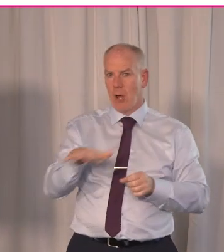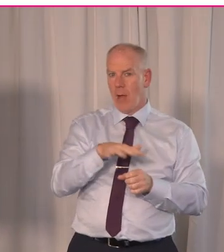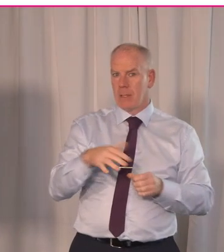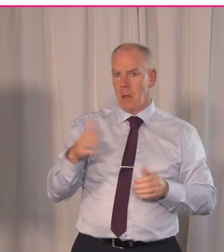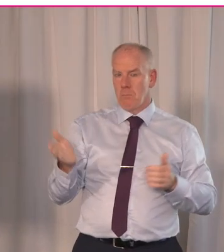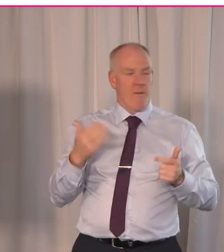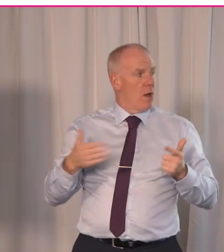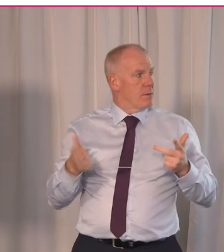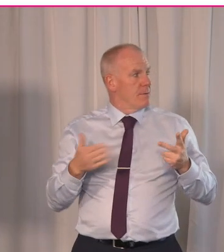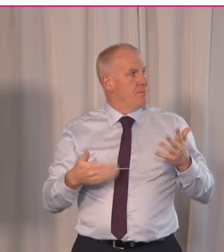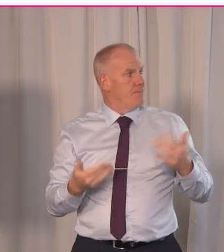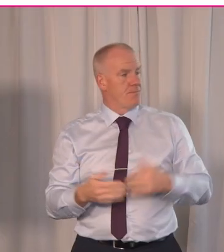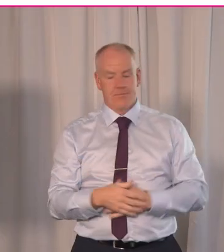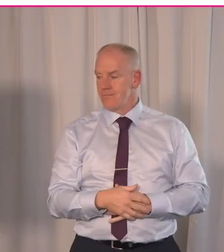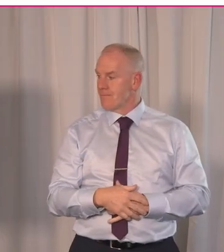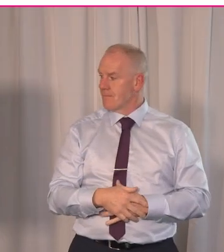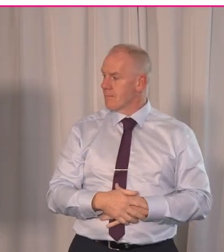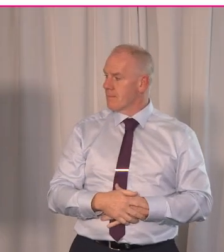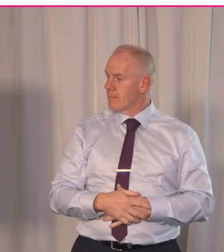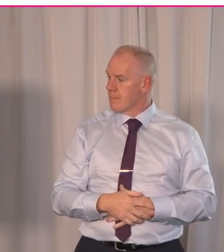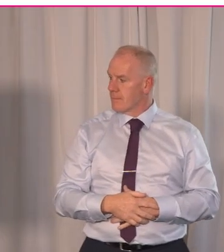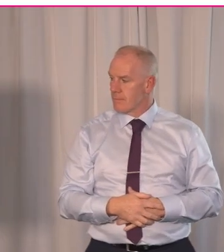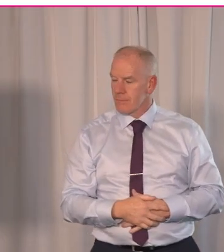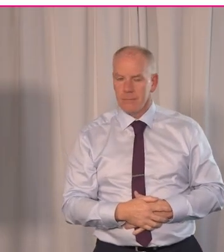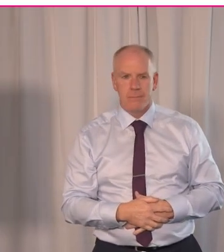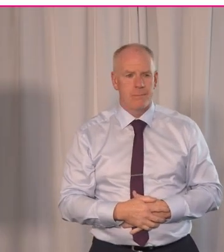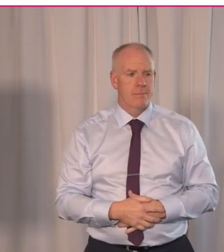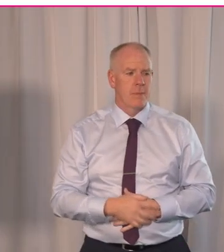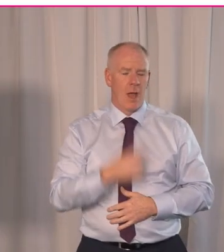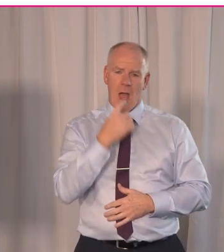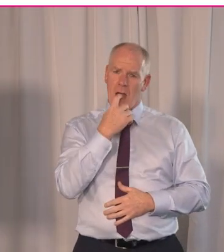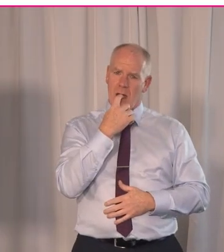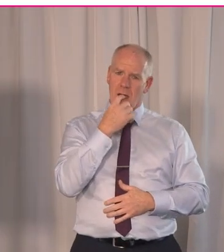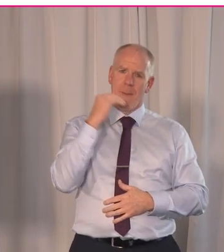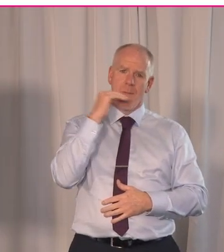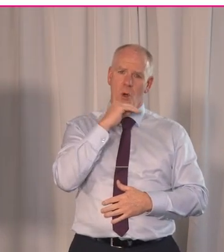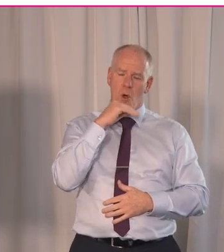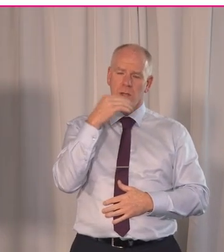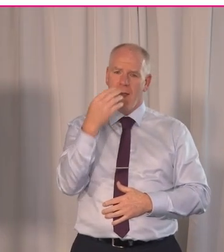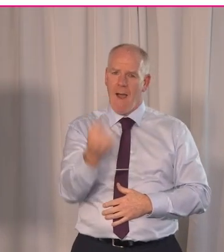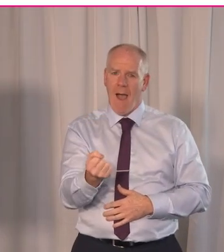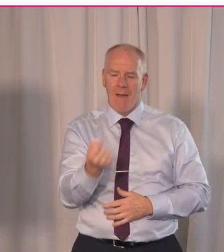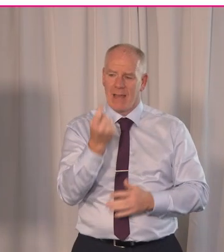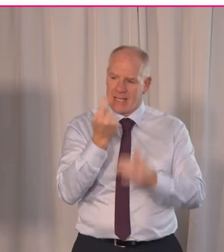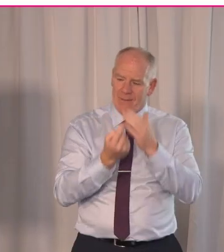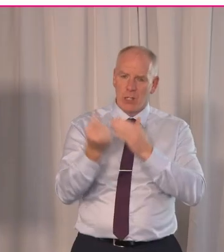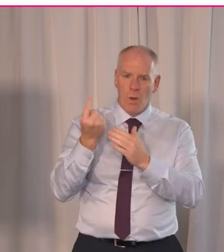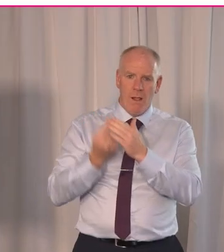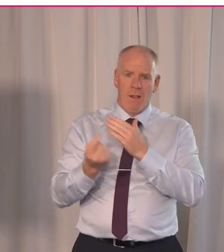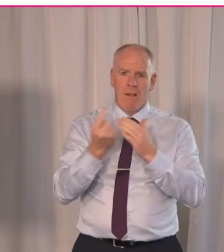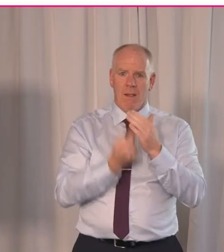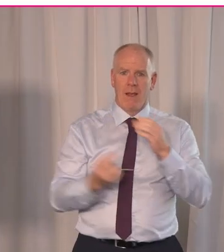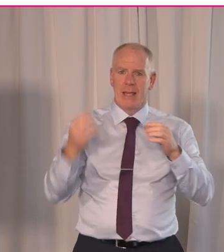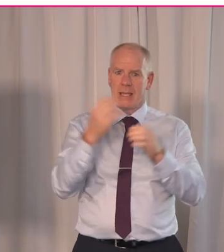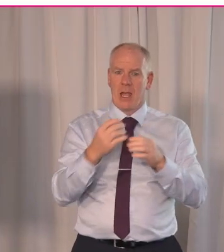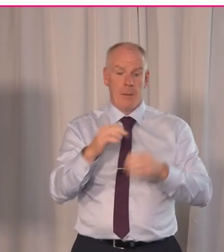bit. So it's really important that women have individualised care. And when I